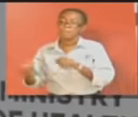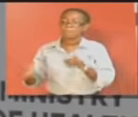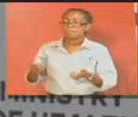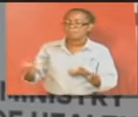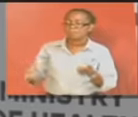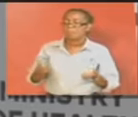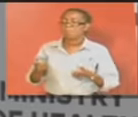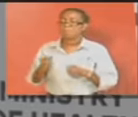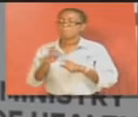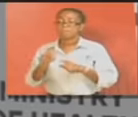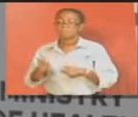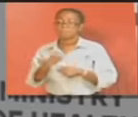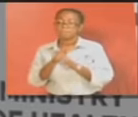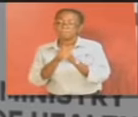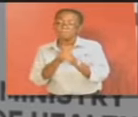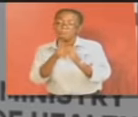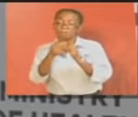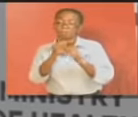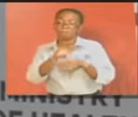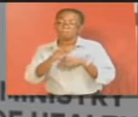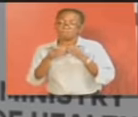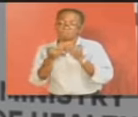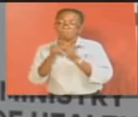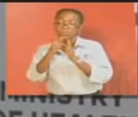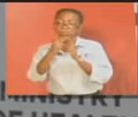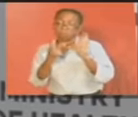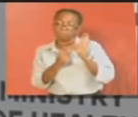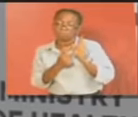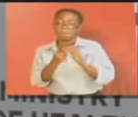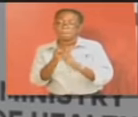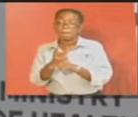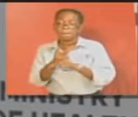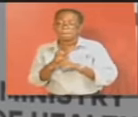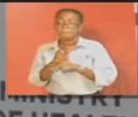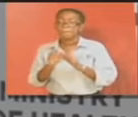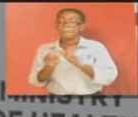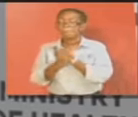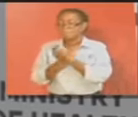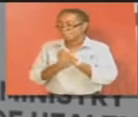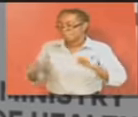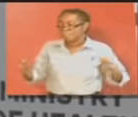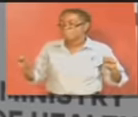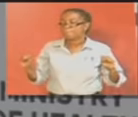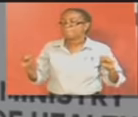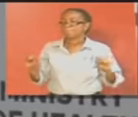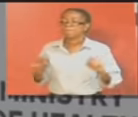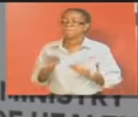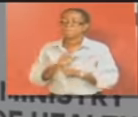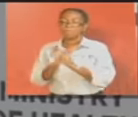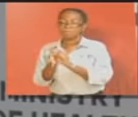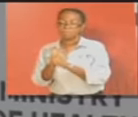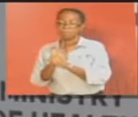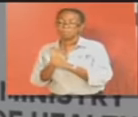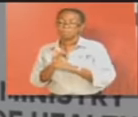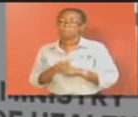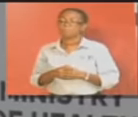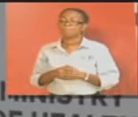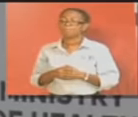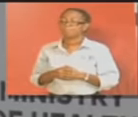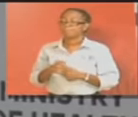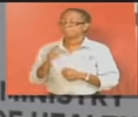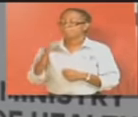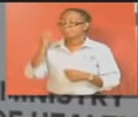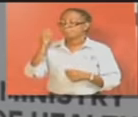coordinating the stays and the trips. All of that needs to be done against the backdrop of and with